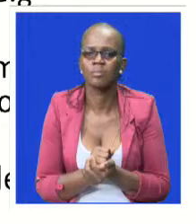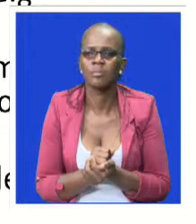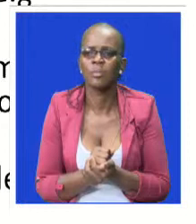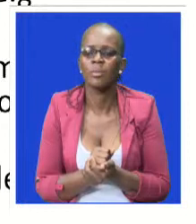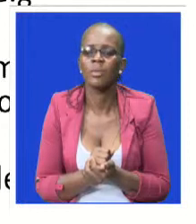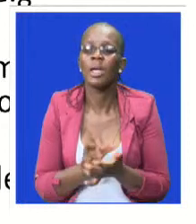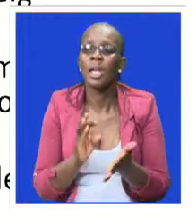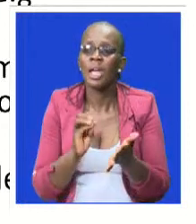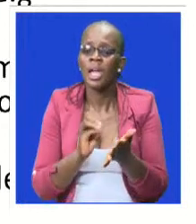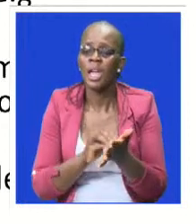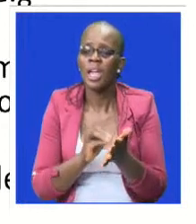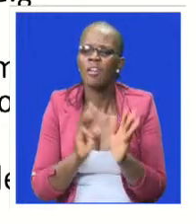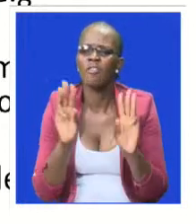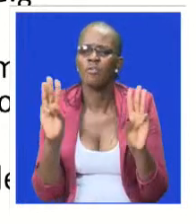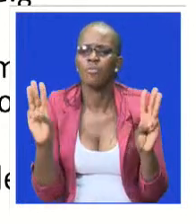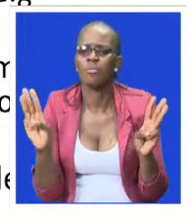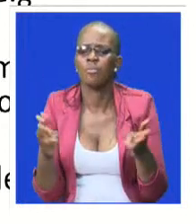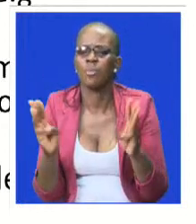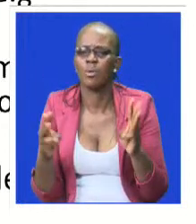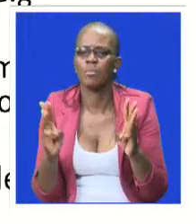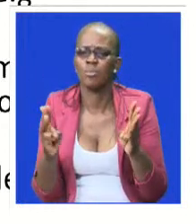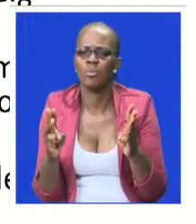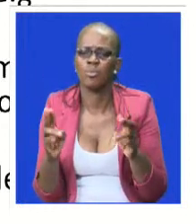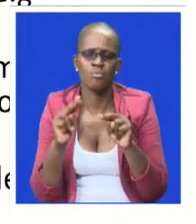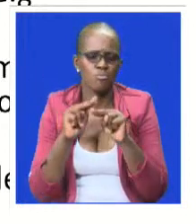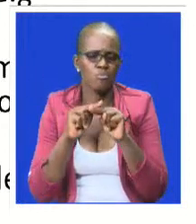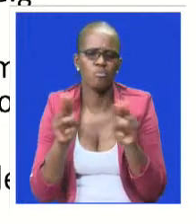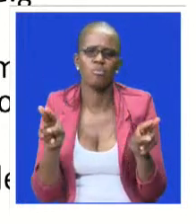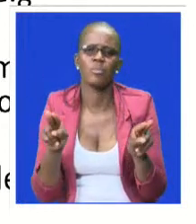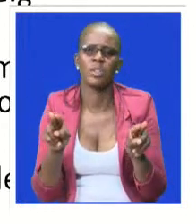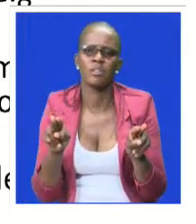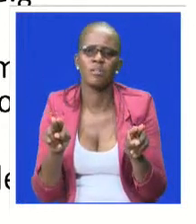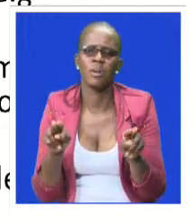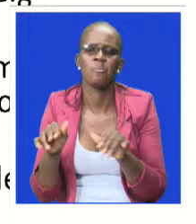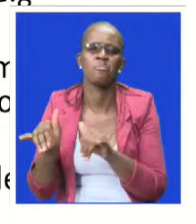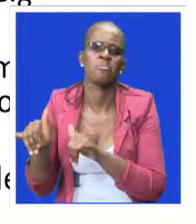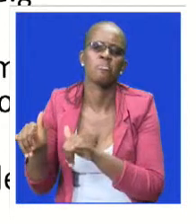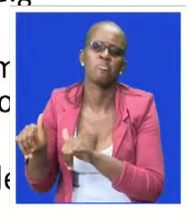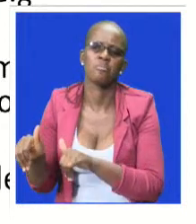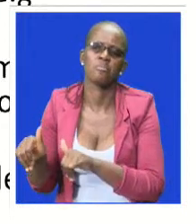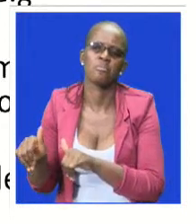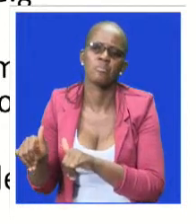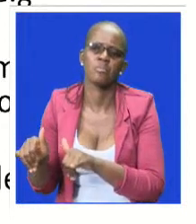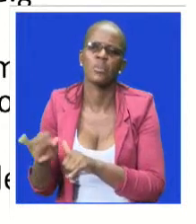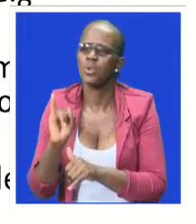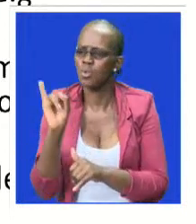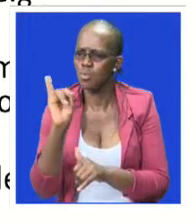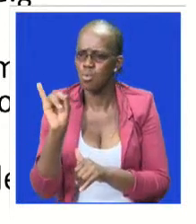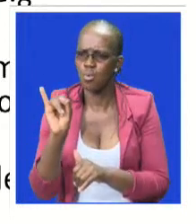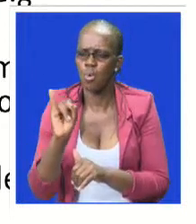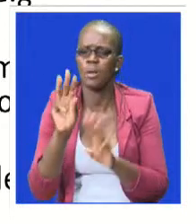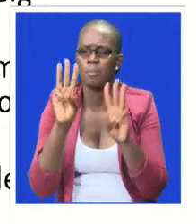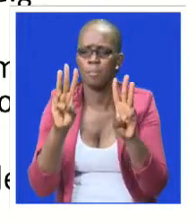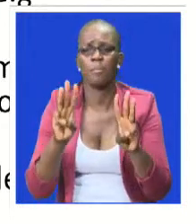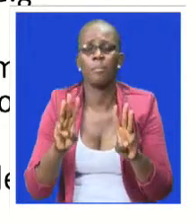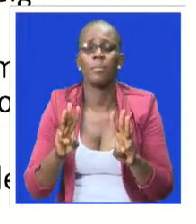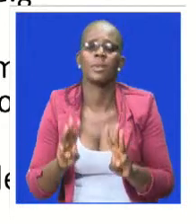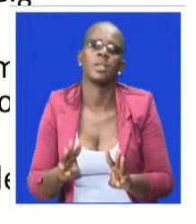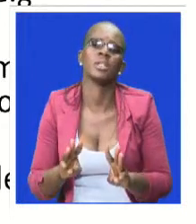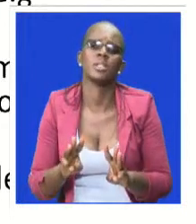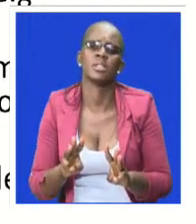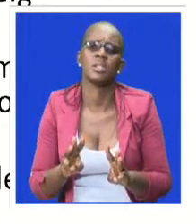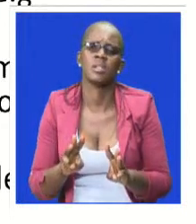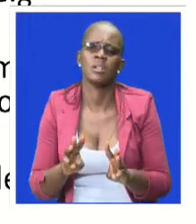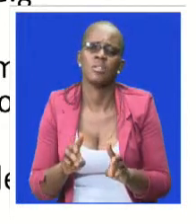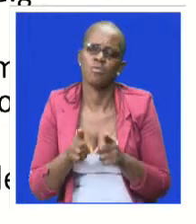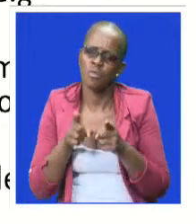one place for a long time. Why are they called nomads? It's because they are moving from one place to